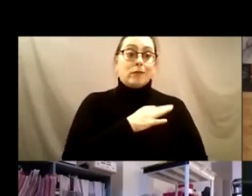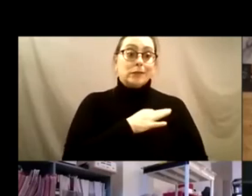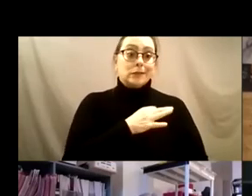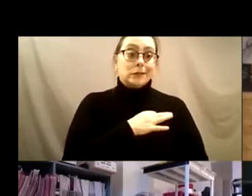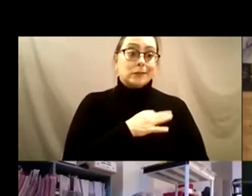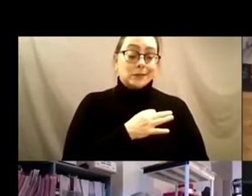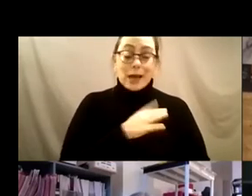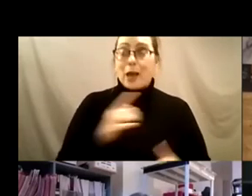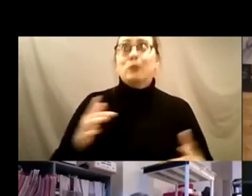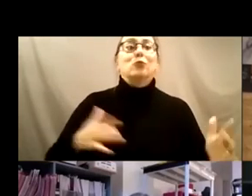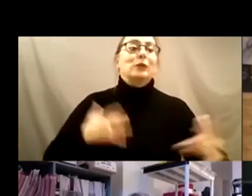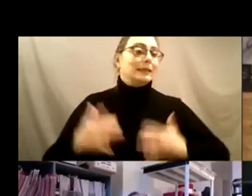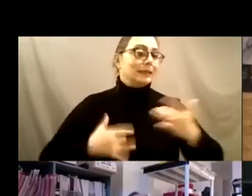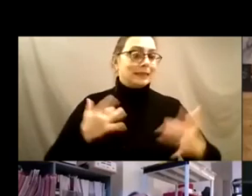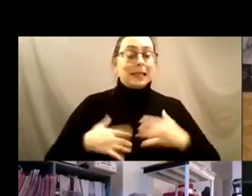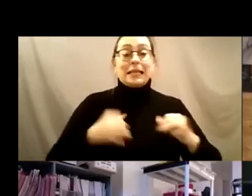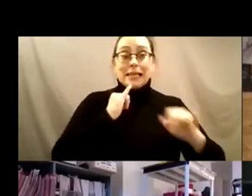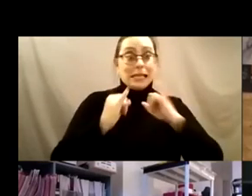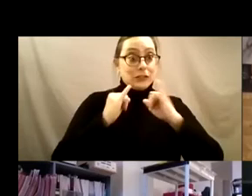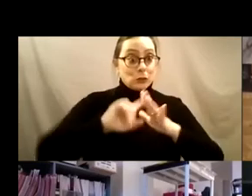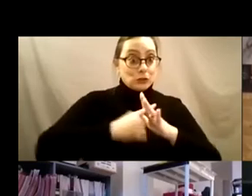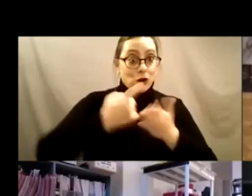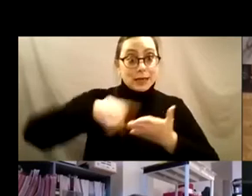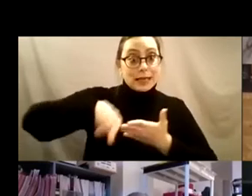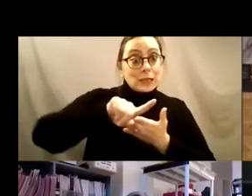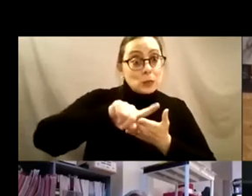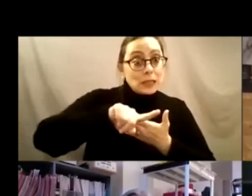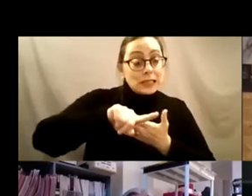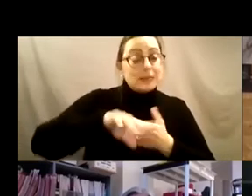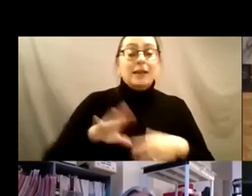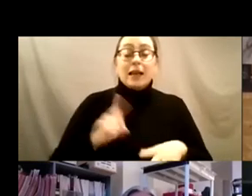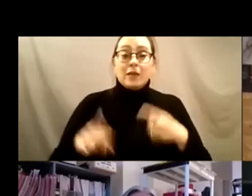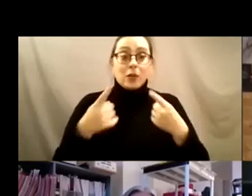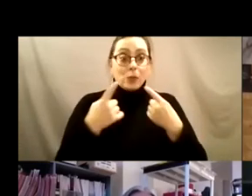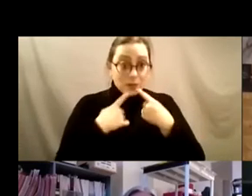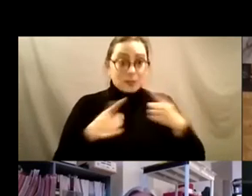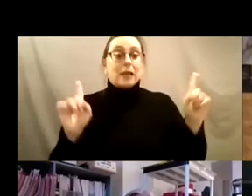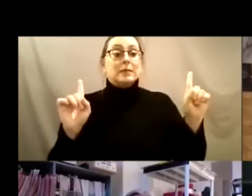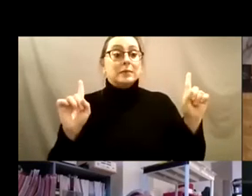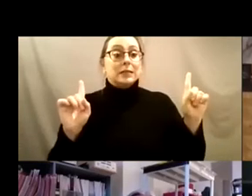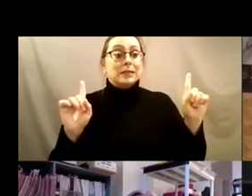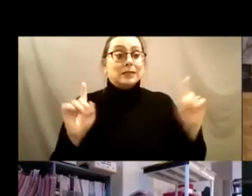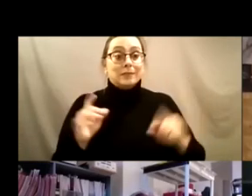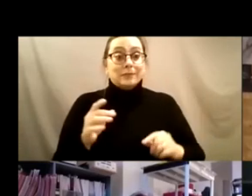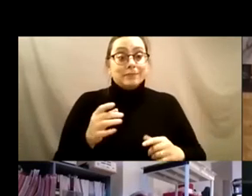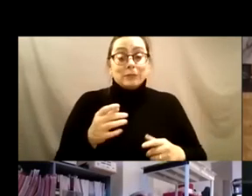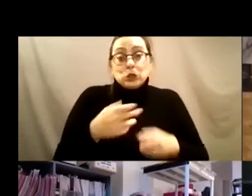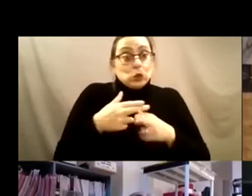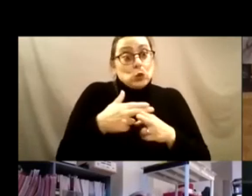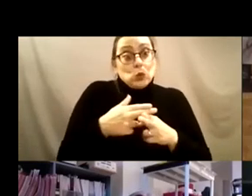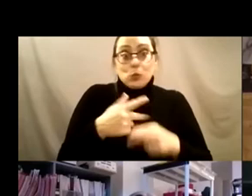very excited about. Interviews start next week, and we should have an announcement pretty soon about who will be our new staff